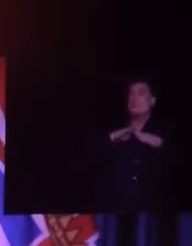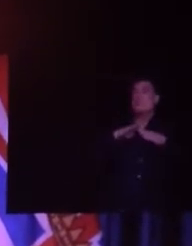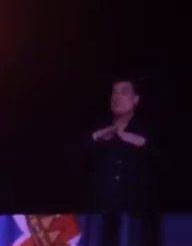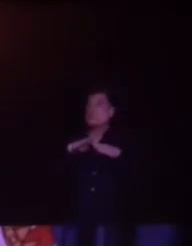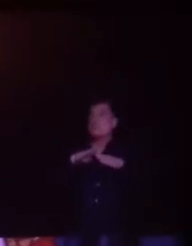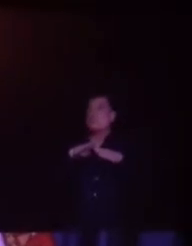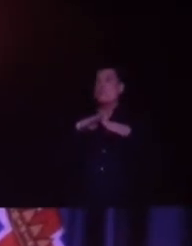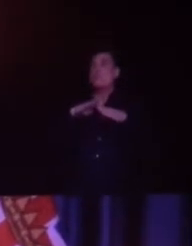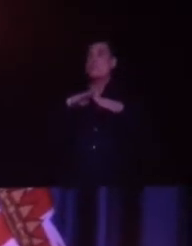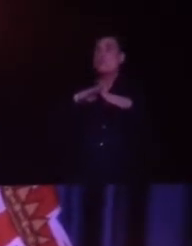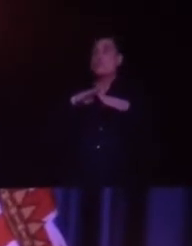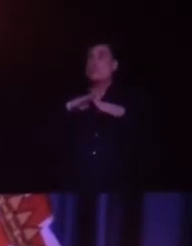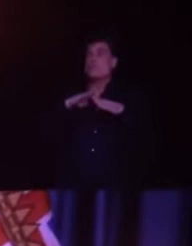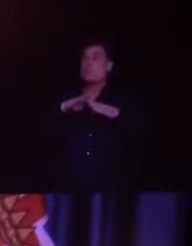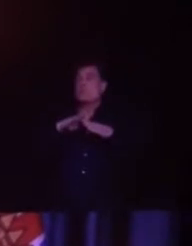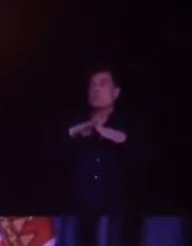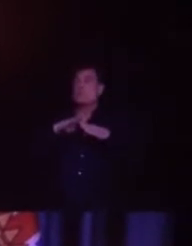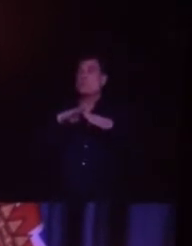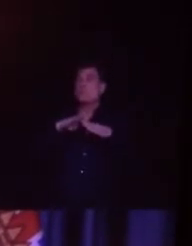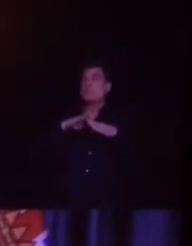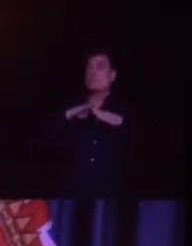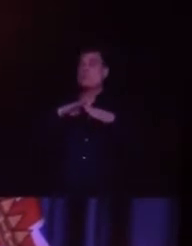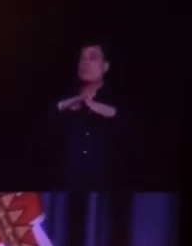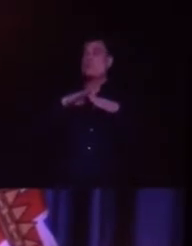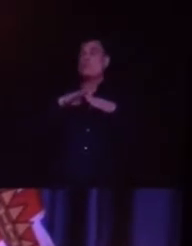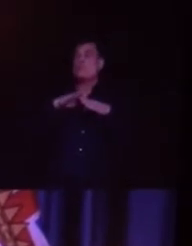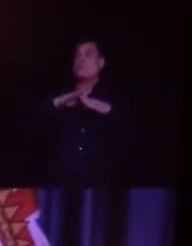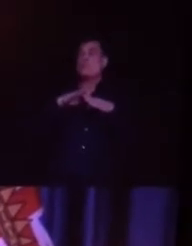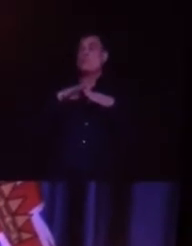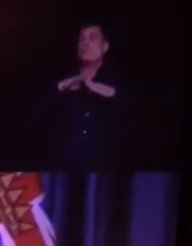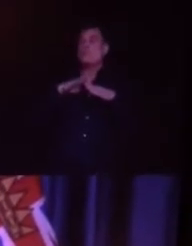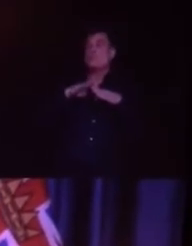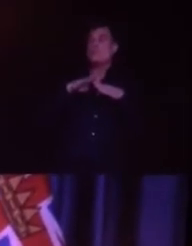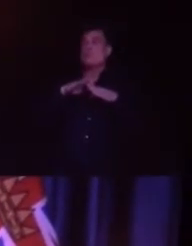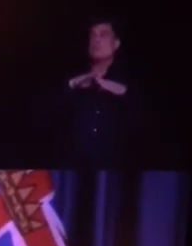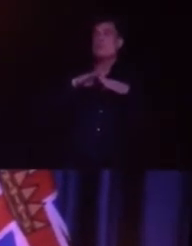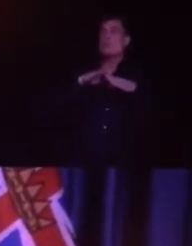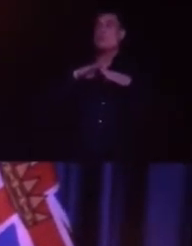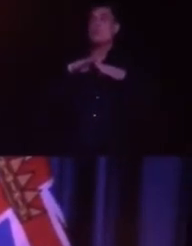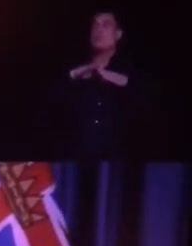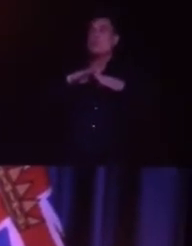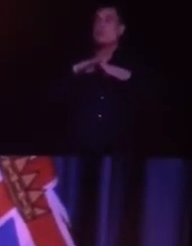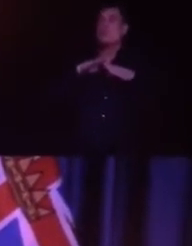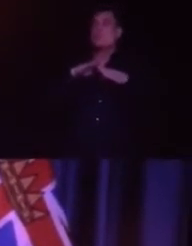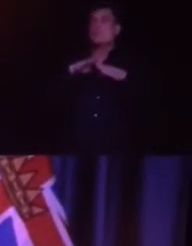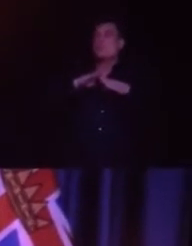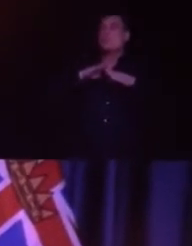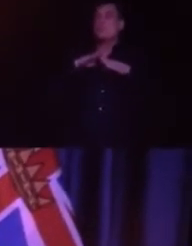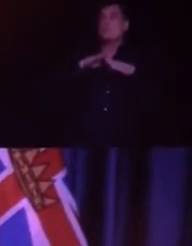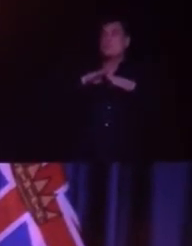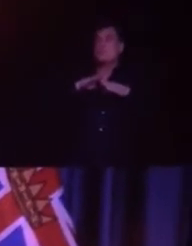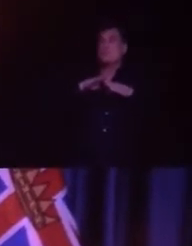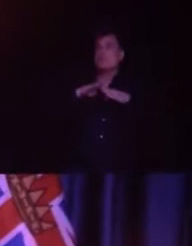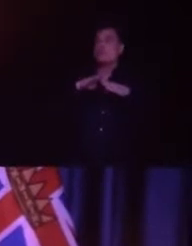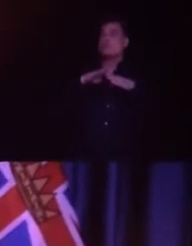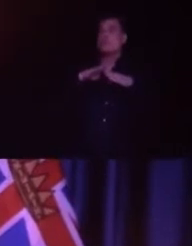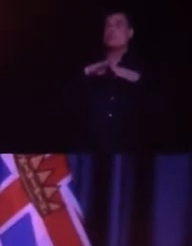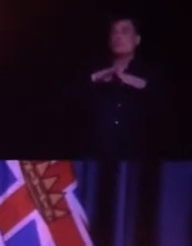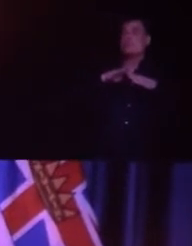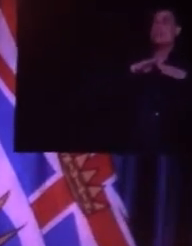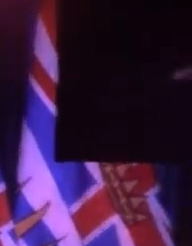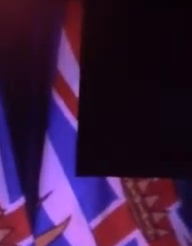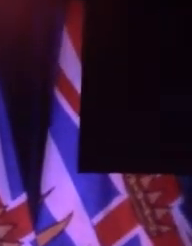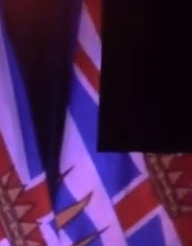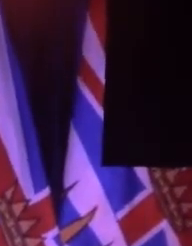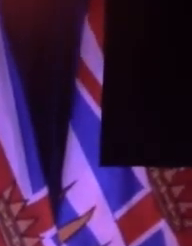what... Send me their views. He doesn't even acknowledge it as fucking facts. And he doesn't want to go